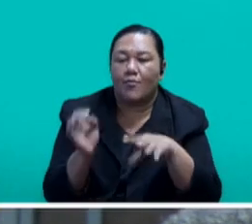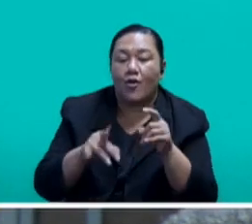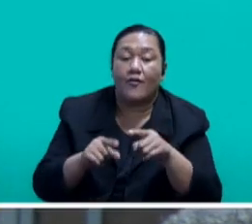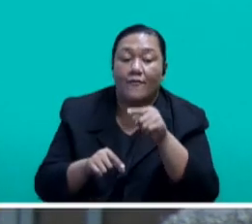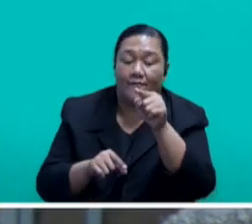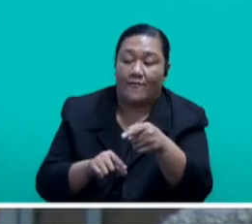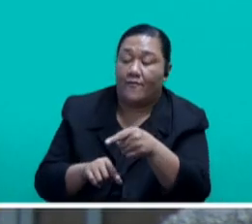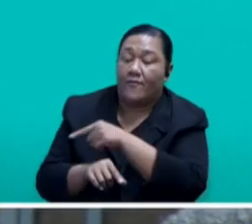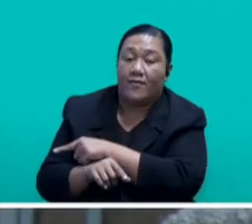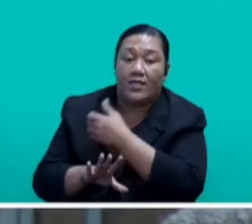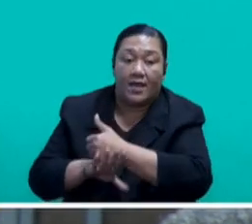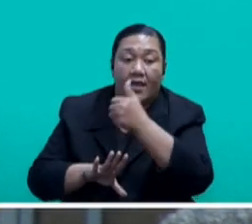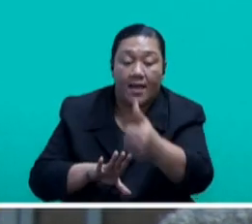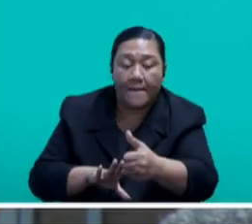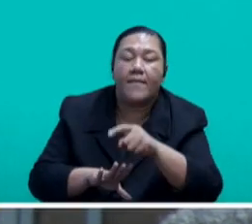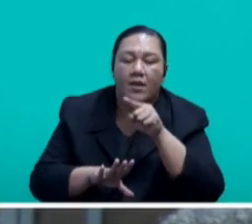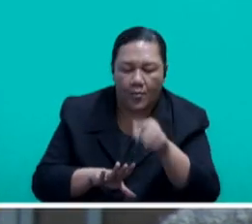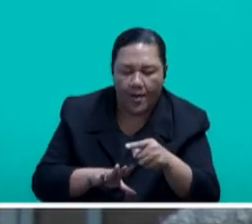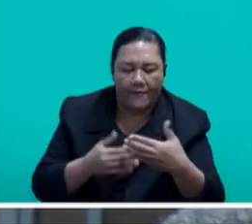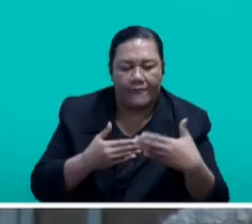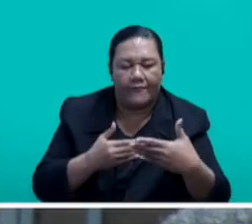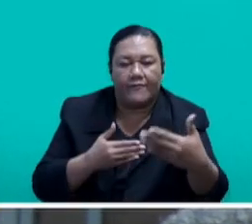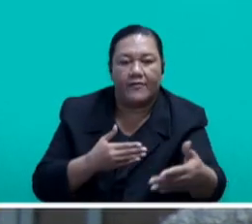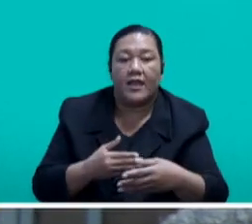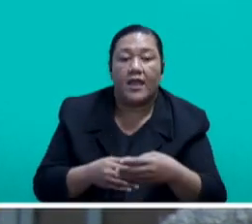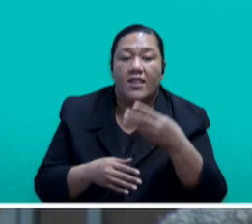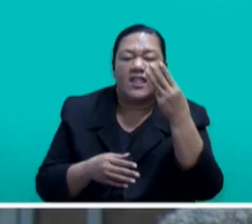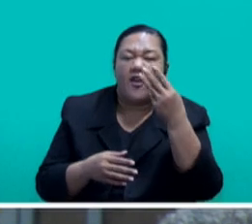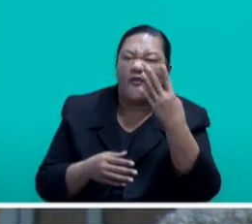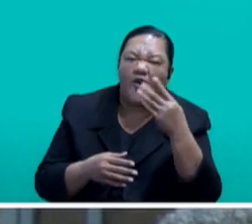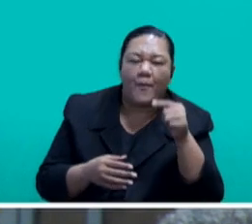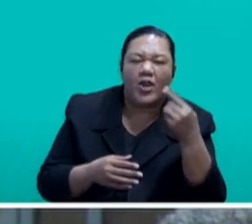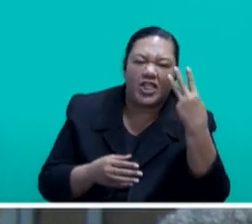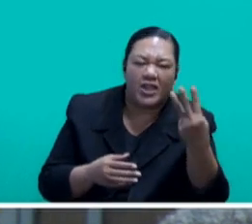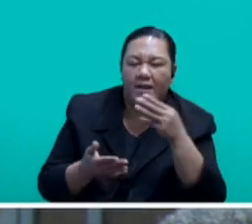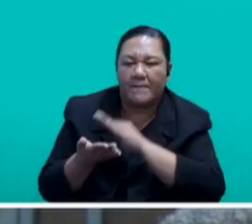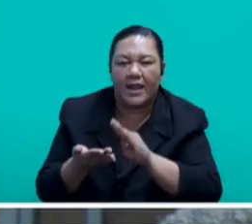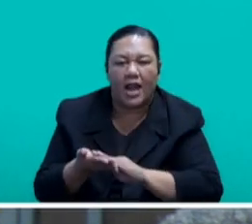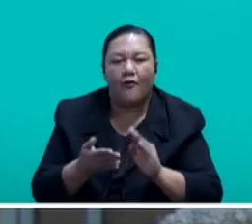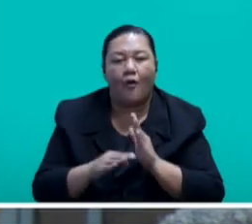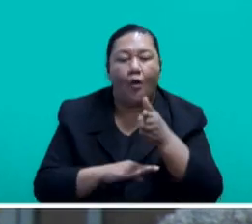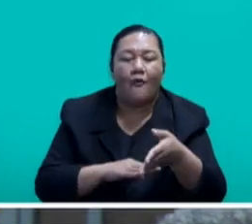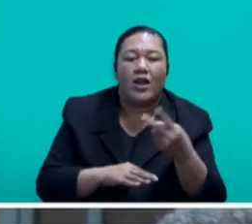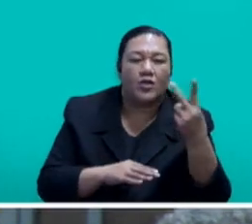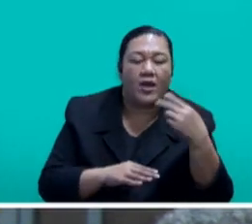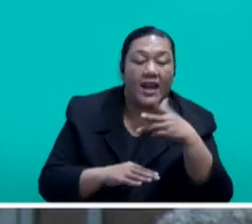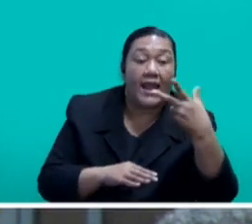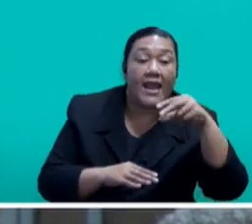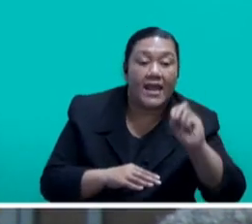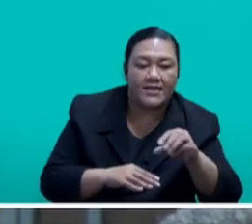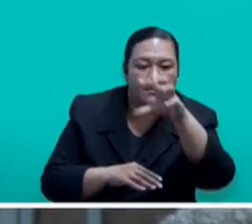last 3 years, the government has invested about 3.4 million for over 280 multi-sectoral projects.